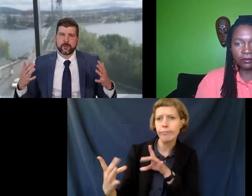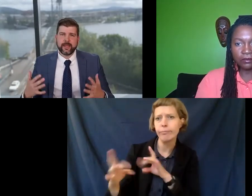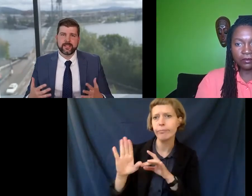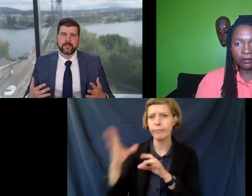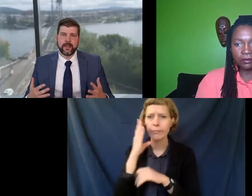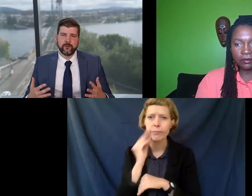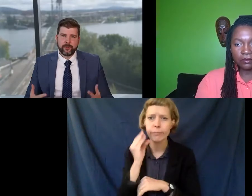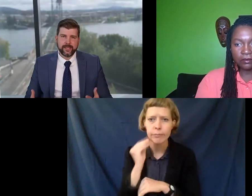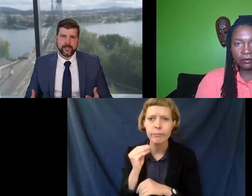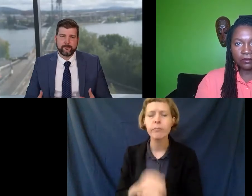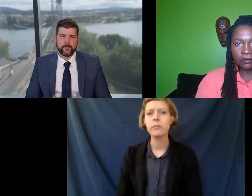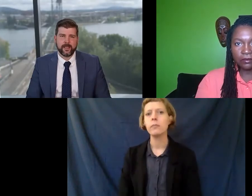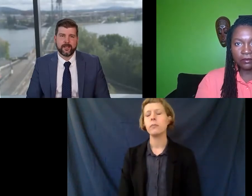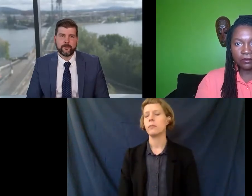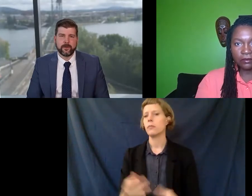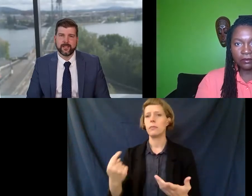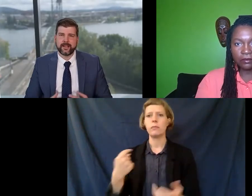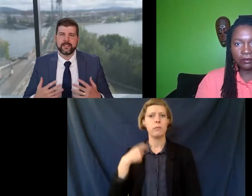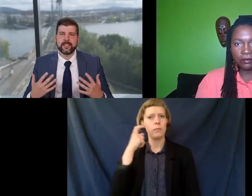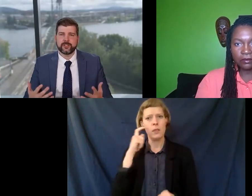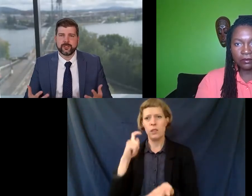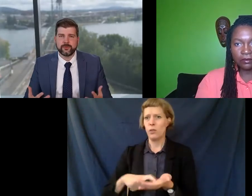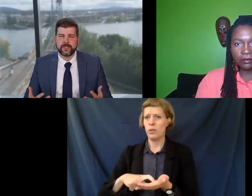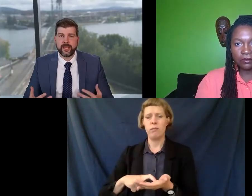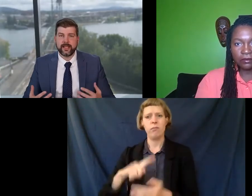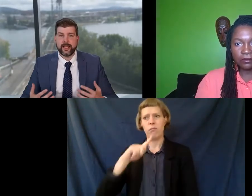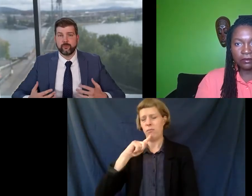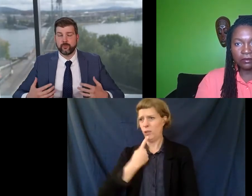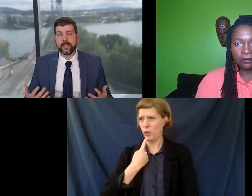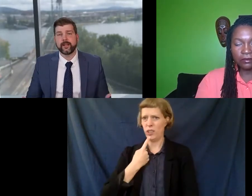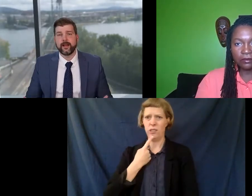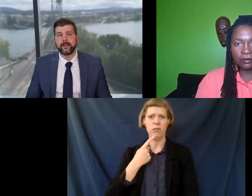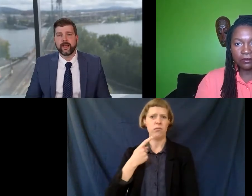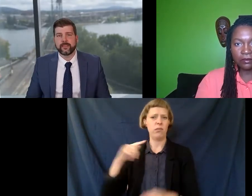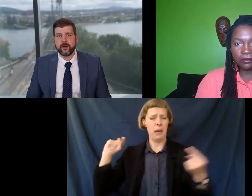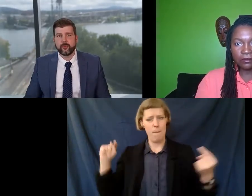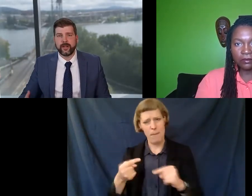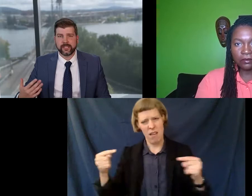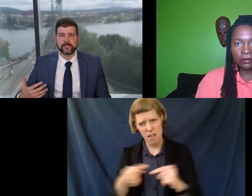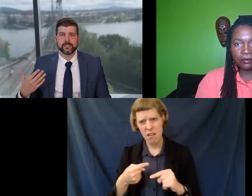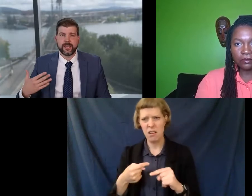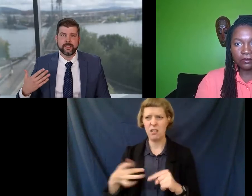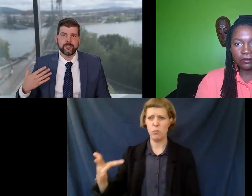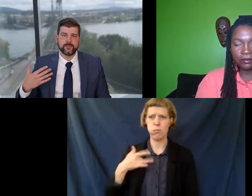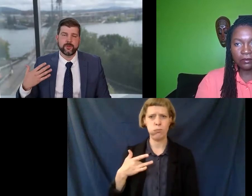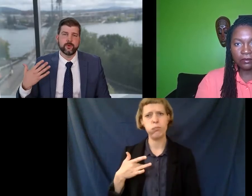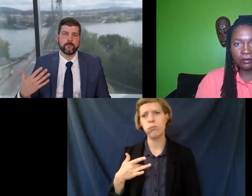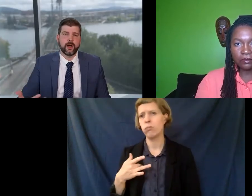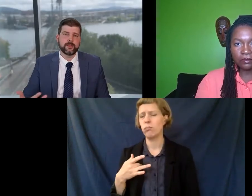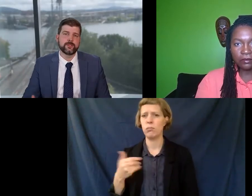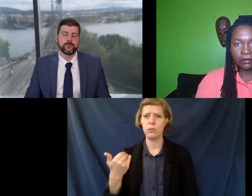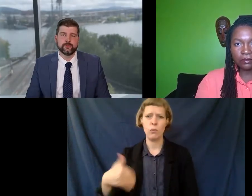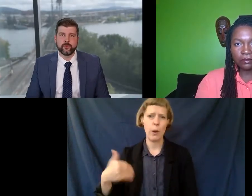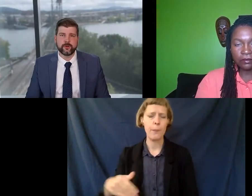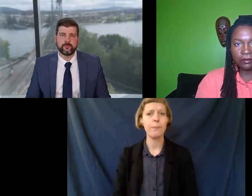just a tremendous amount of pain. A lot of the issues that I had ran on, I thought were actually a lot of the issues that were